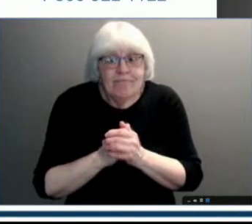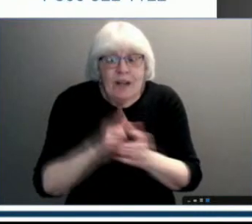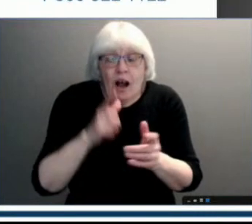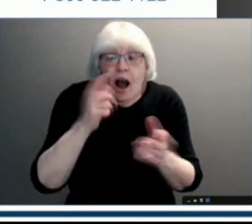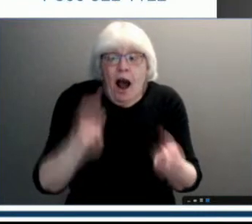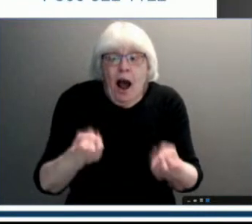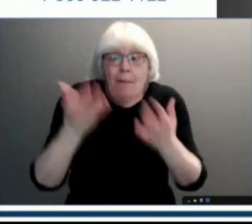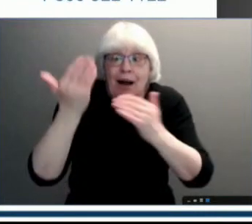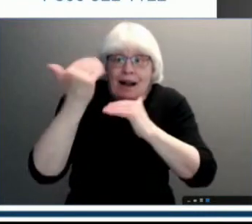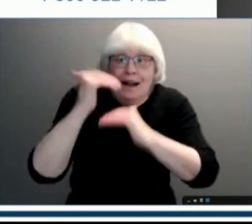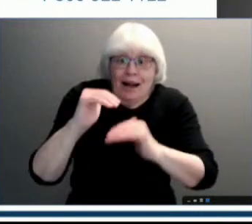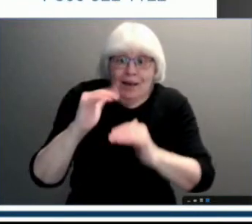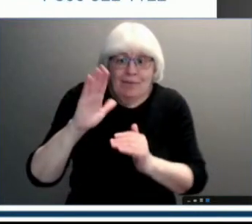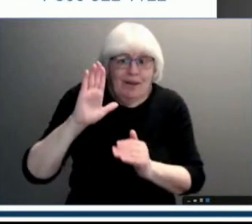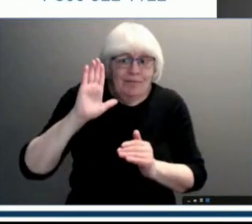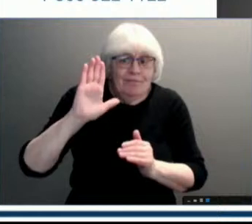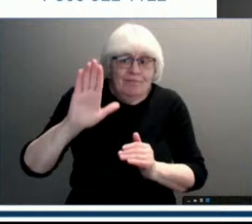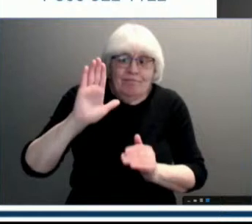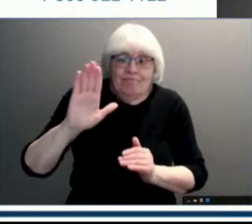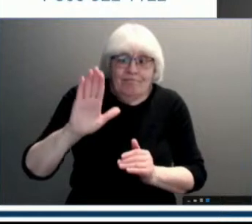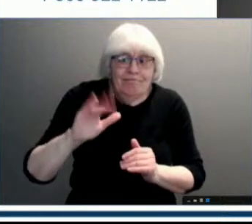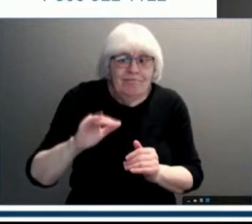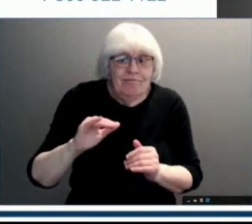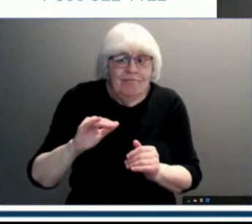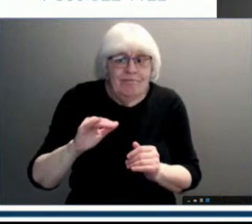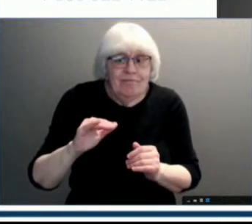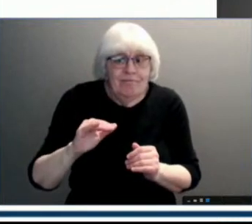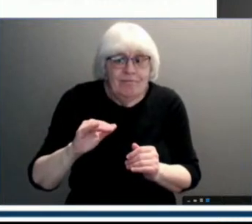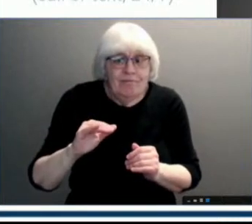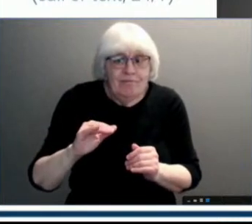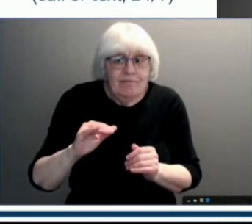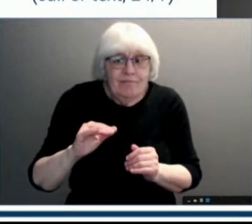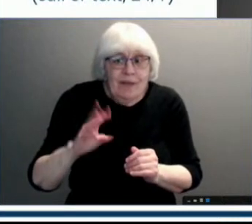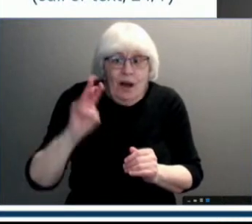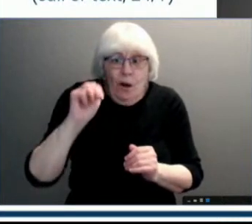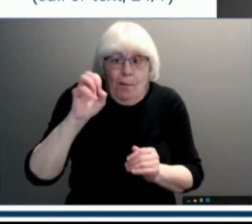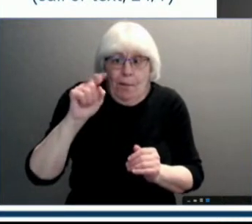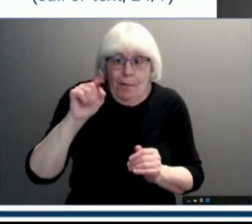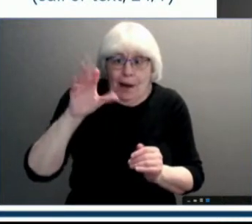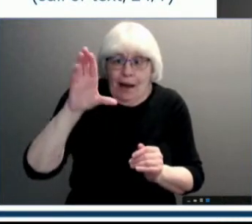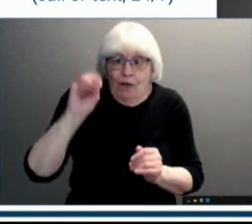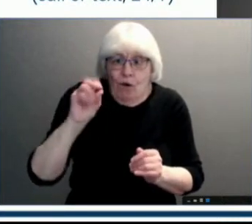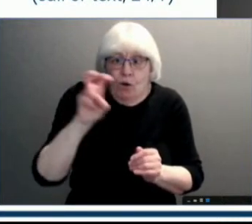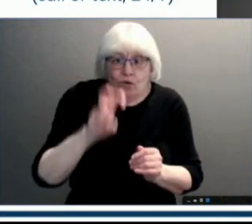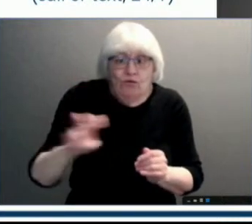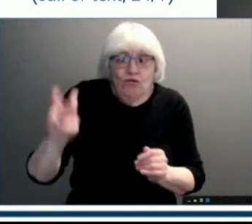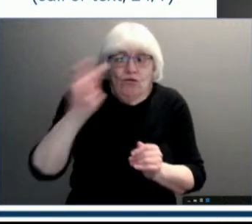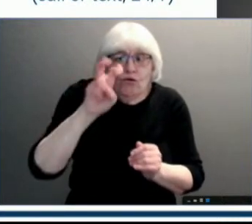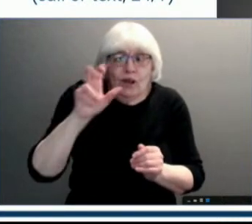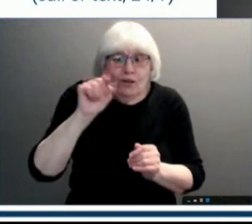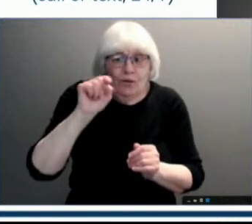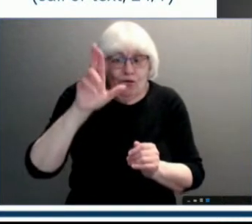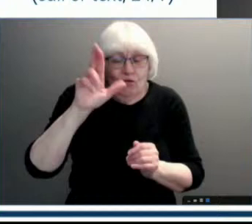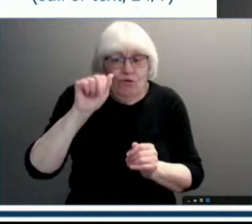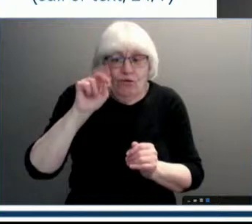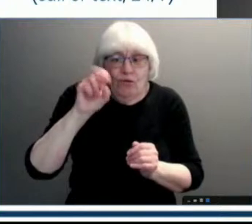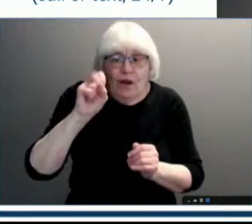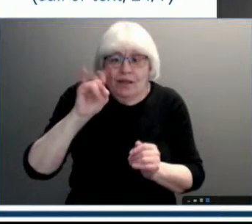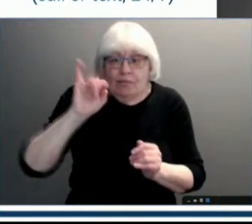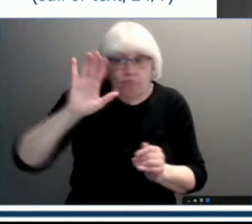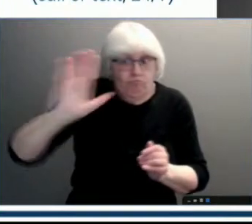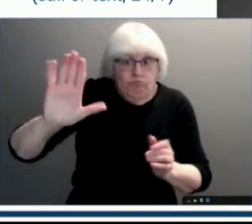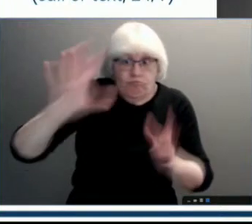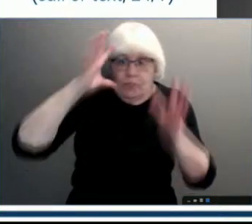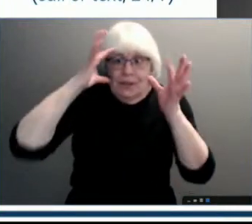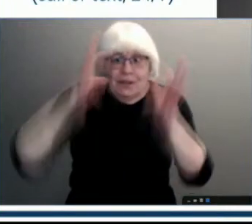Metro Transit. We've always taken the position that for many people, transit is an essential service for them. That's the only reason they get around. So we have to